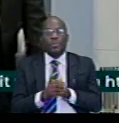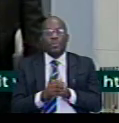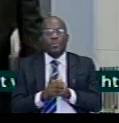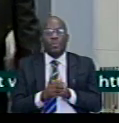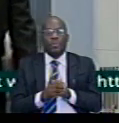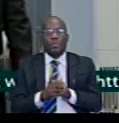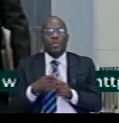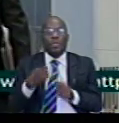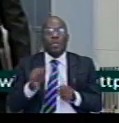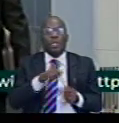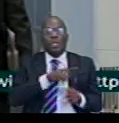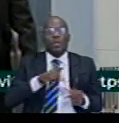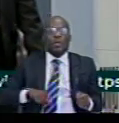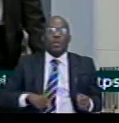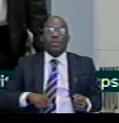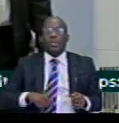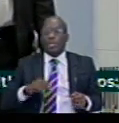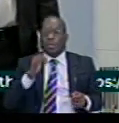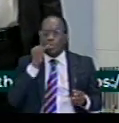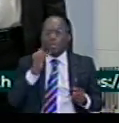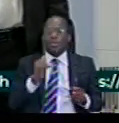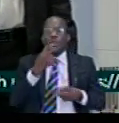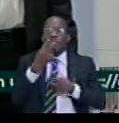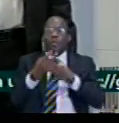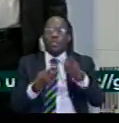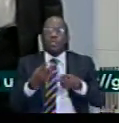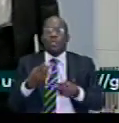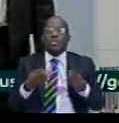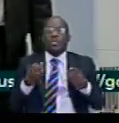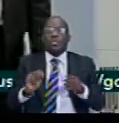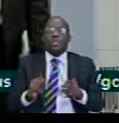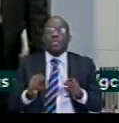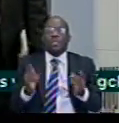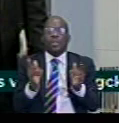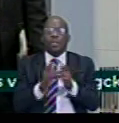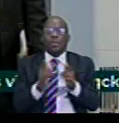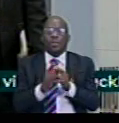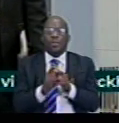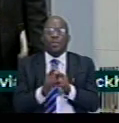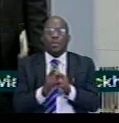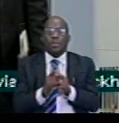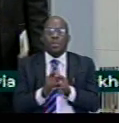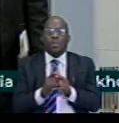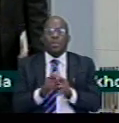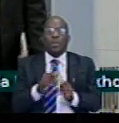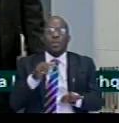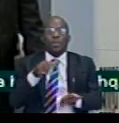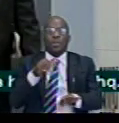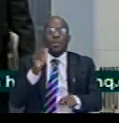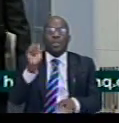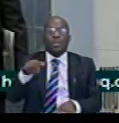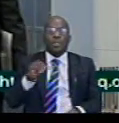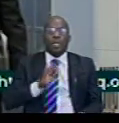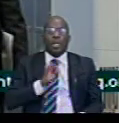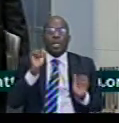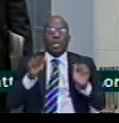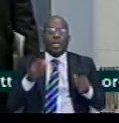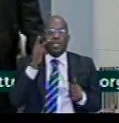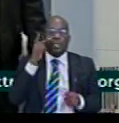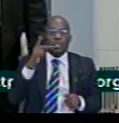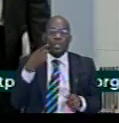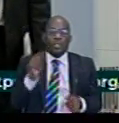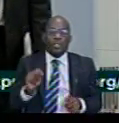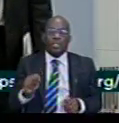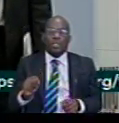The Lord is going around in the camp. Oui, voilà un bateau en l'air. Yes, I can see the une béquille en l'air. Crushes up